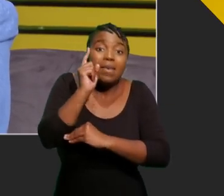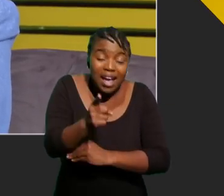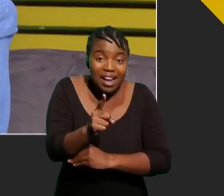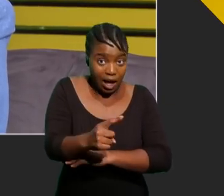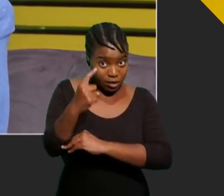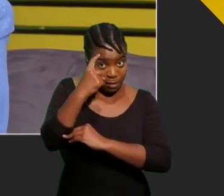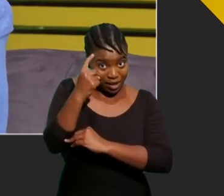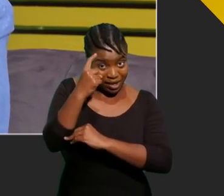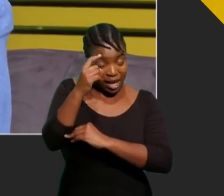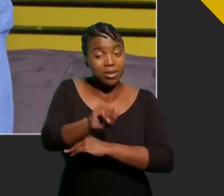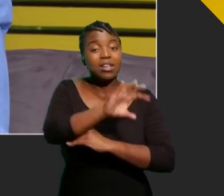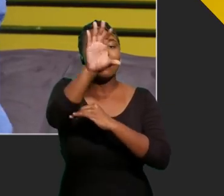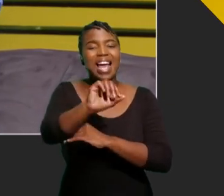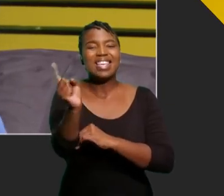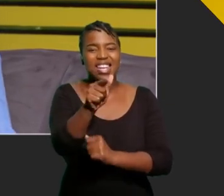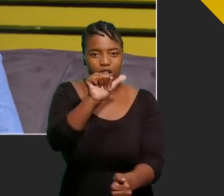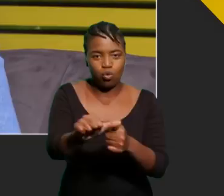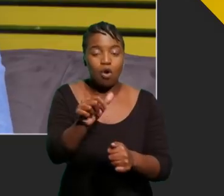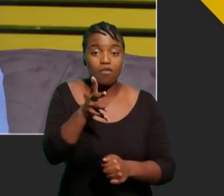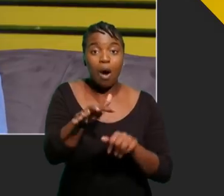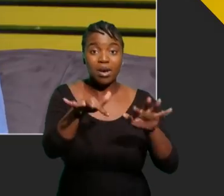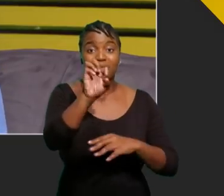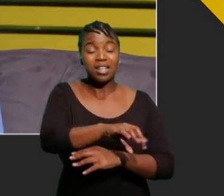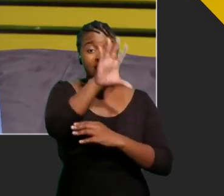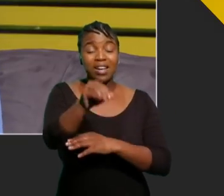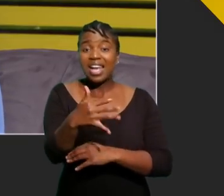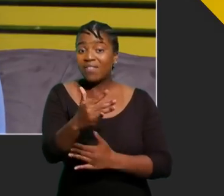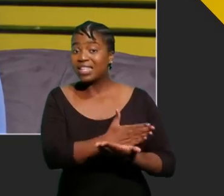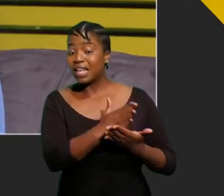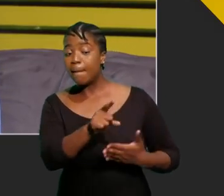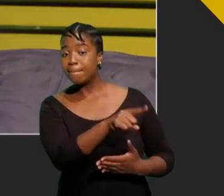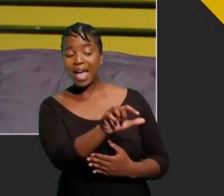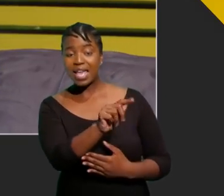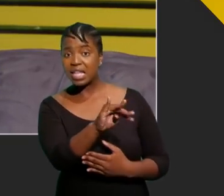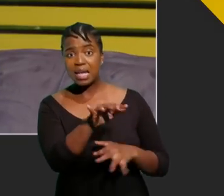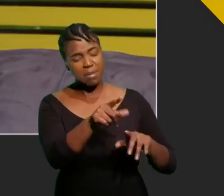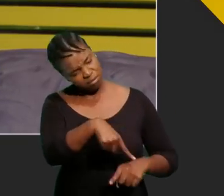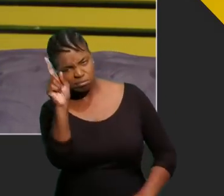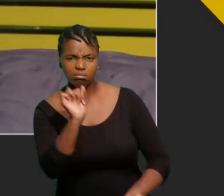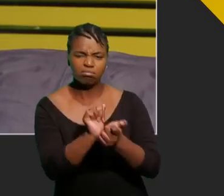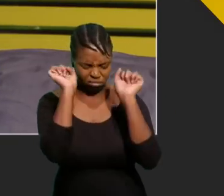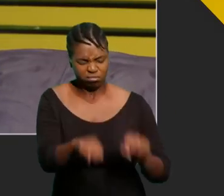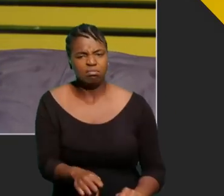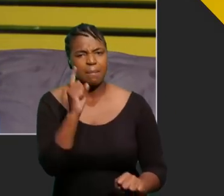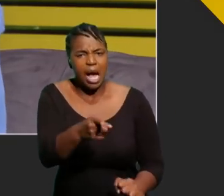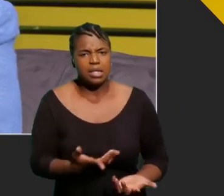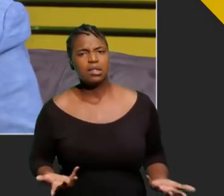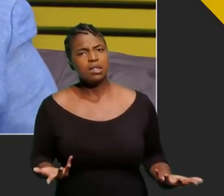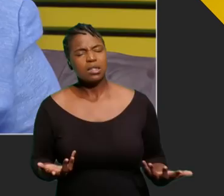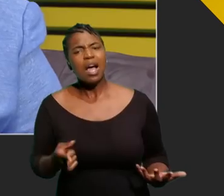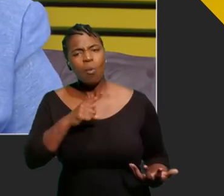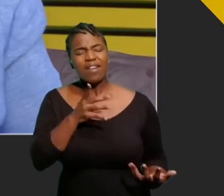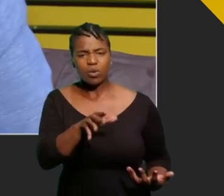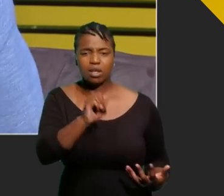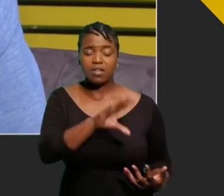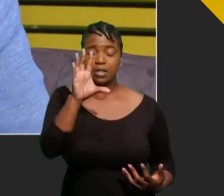interests of South Africa first. If it means he has to sacrifice some of his comrades, so be it, for the sake of the country.